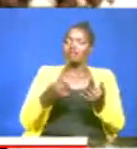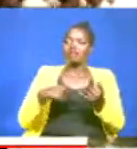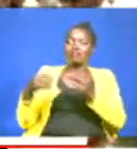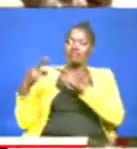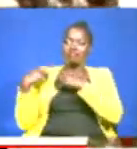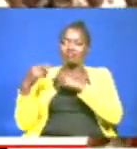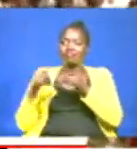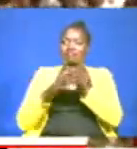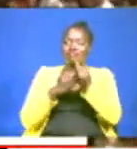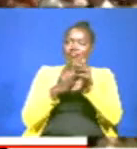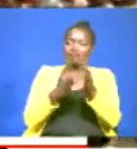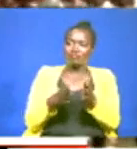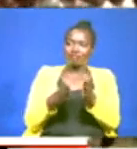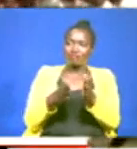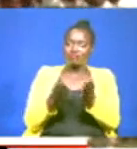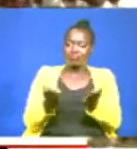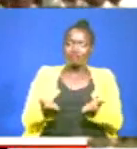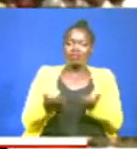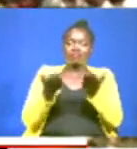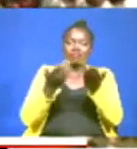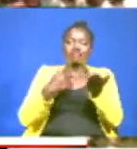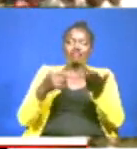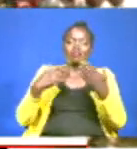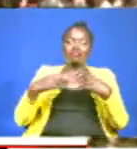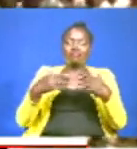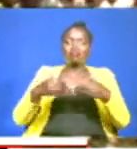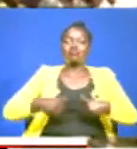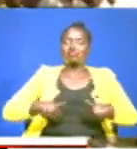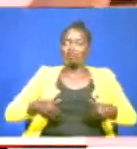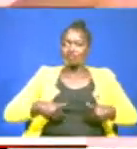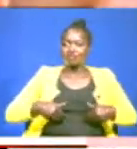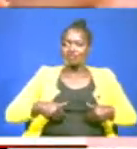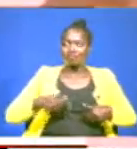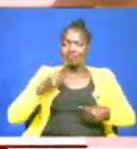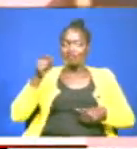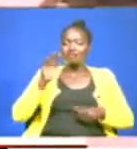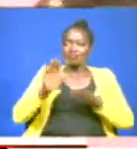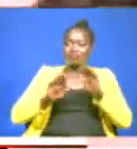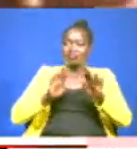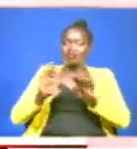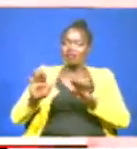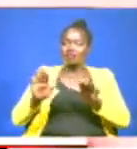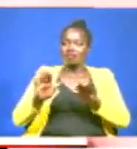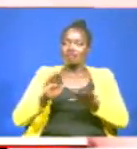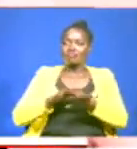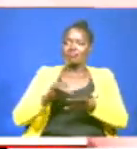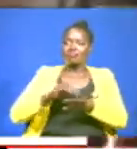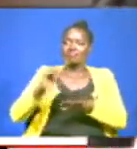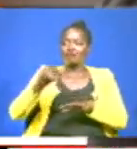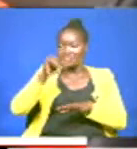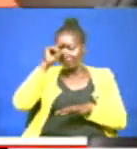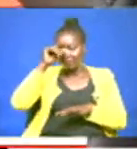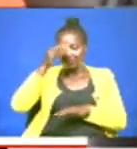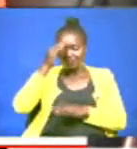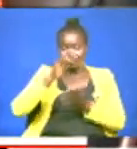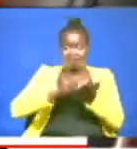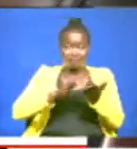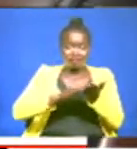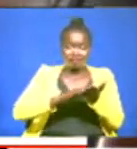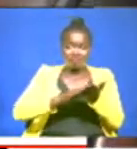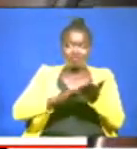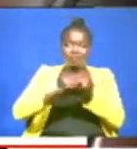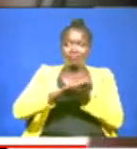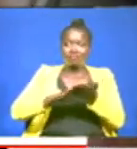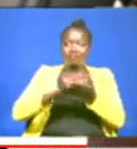viongozi, tuinue watu wetu, mavijana wetu na talent zao. They called on the county government of Migori to establish